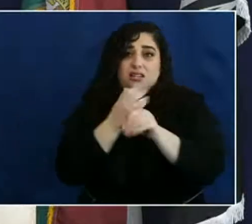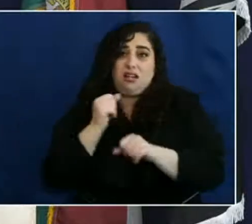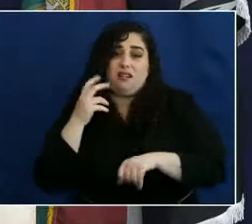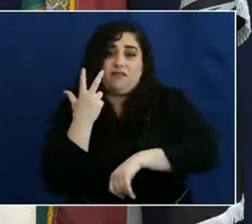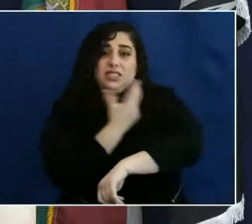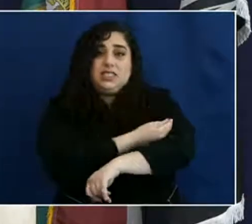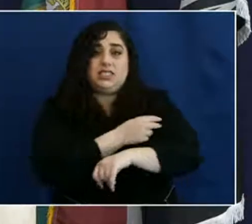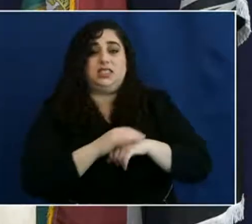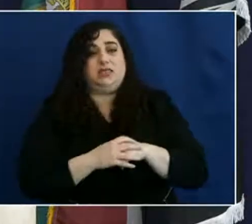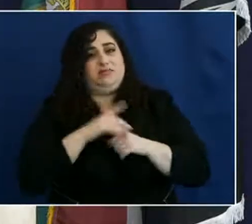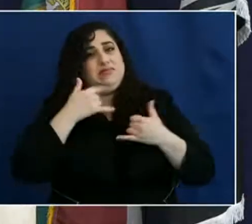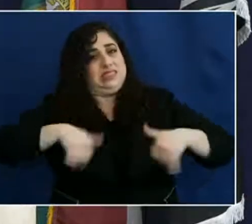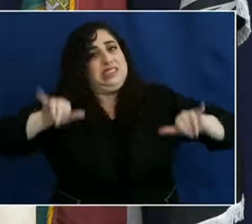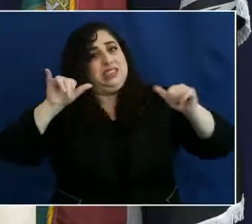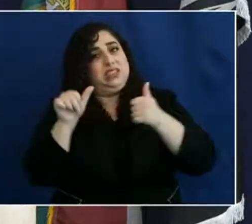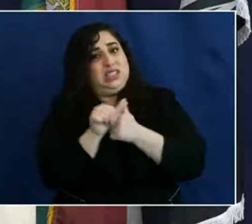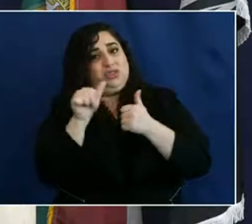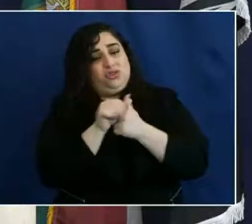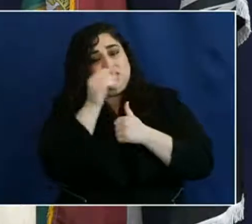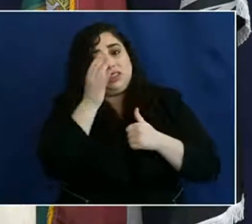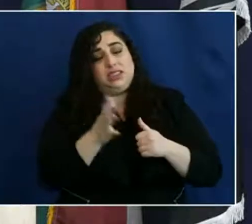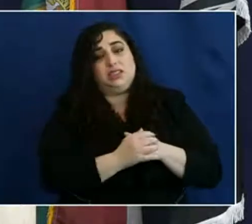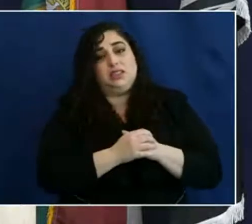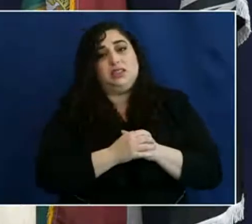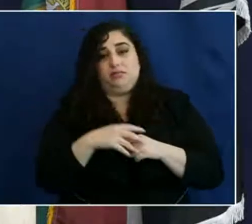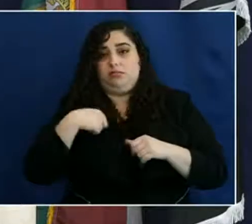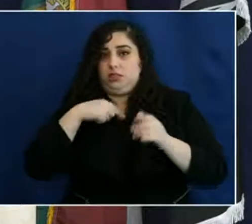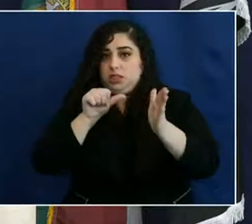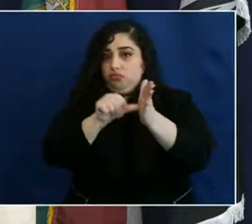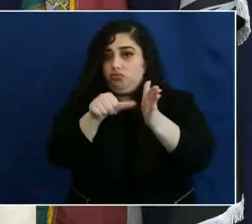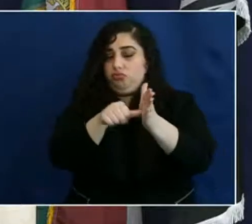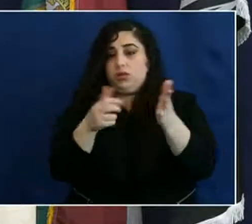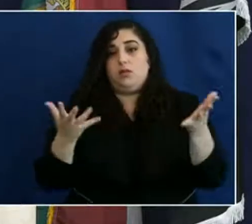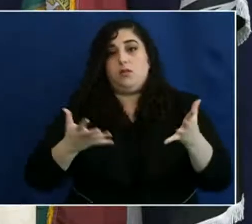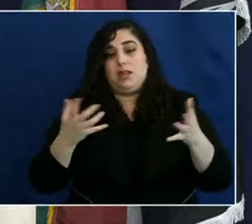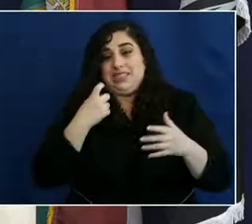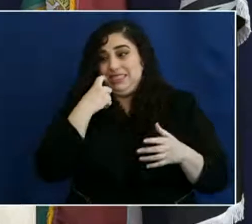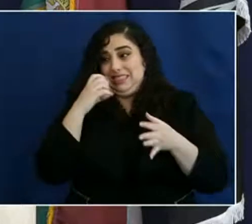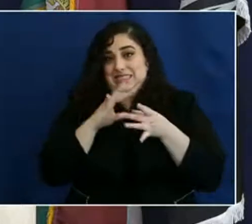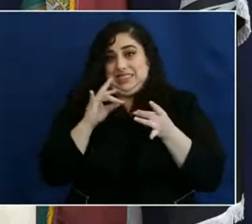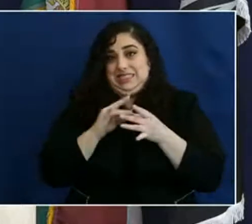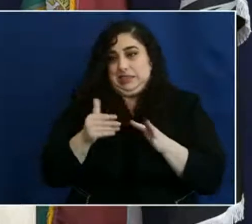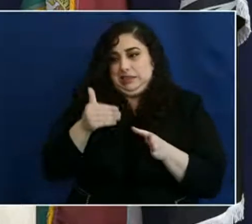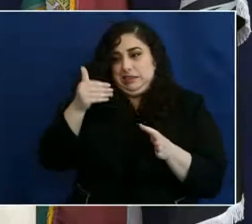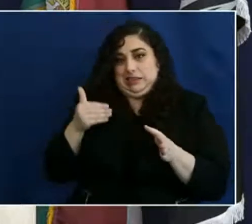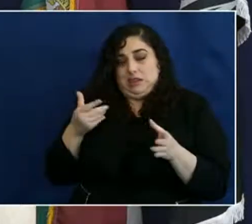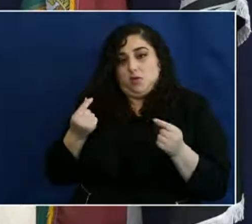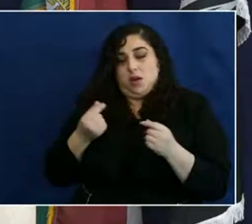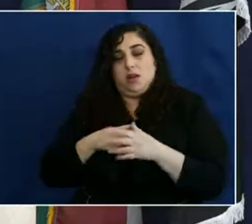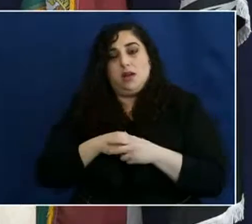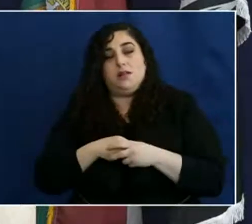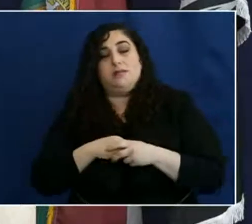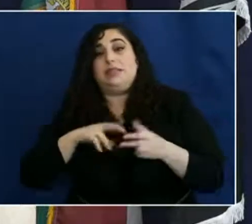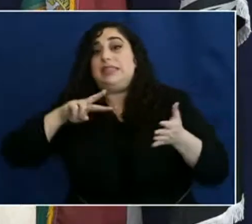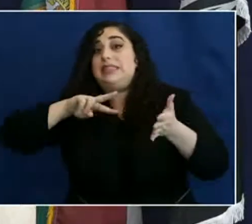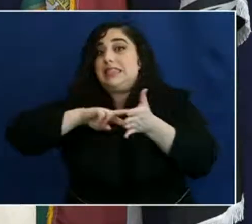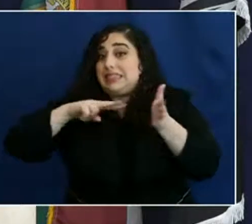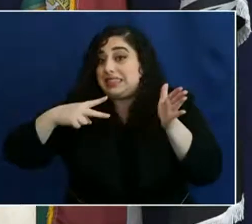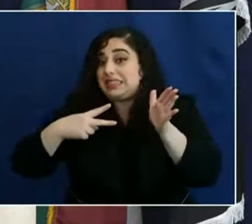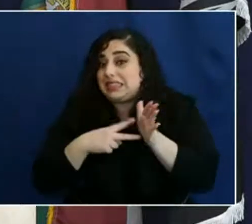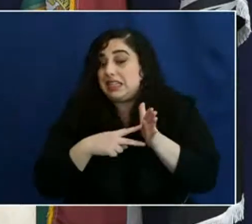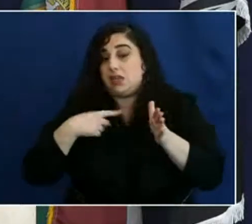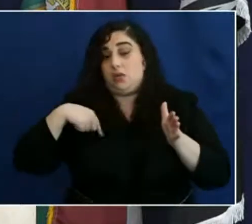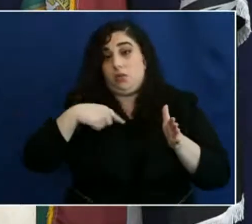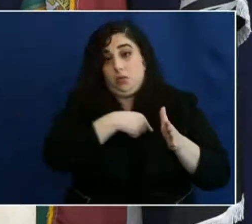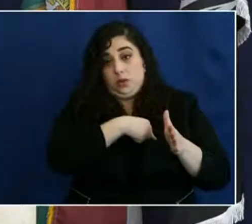out there. But I want to reiterate the point I made briefly earlier, is that the intent behind all of the efforts we've done around